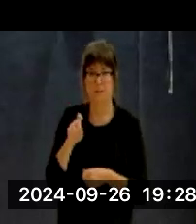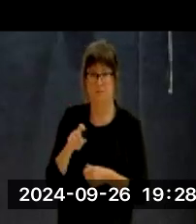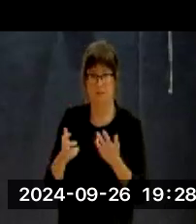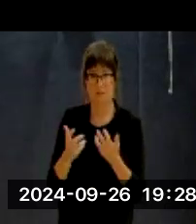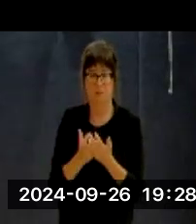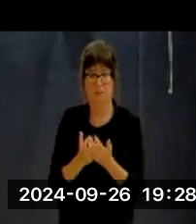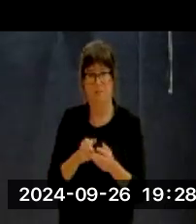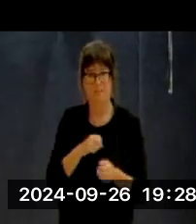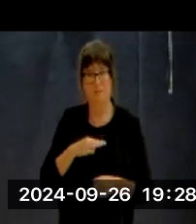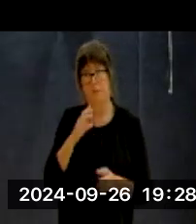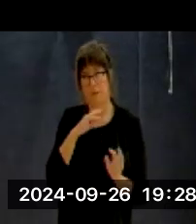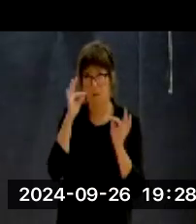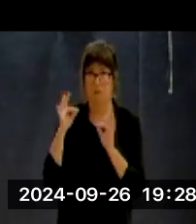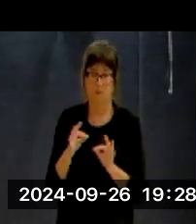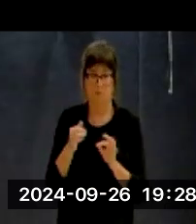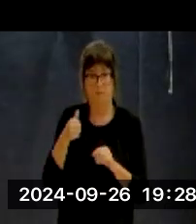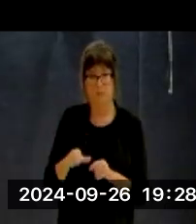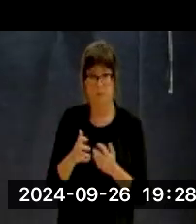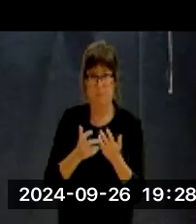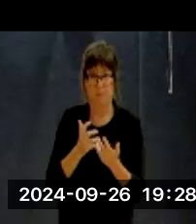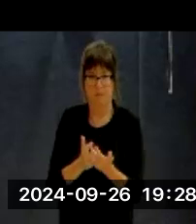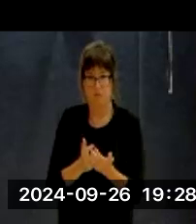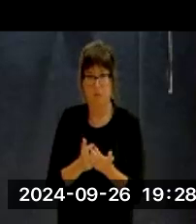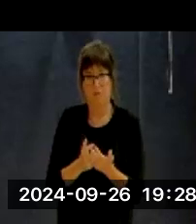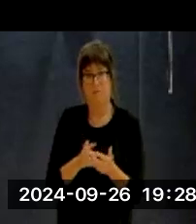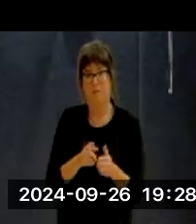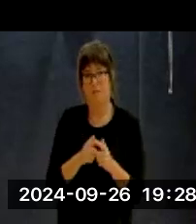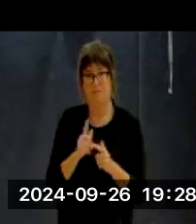refuse accommodations, and find ways to kick these clients out.